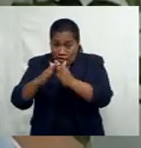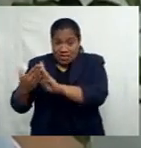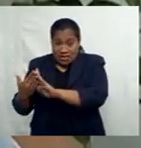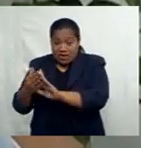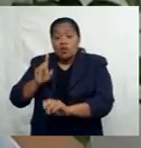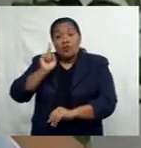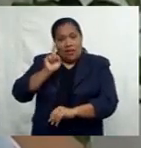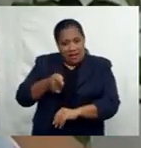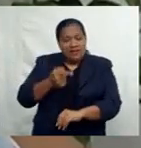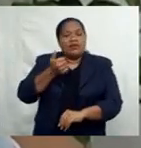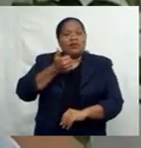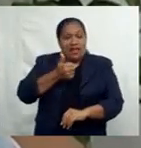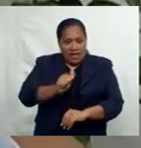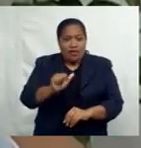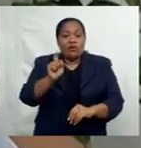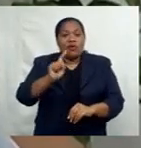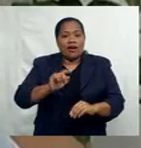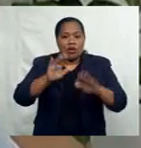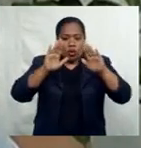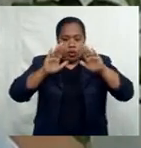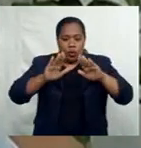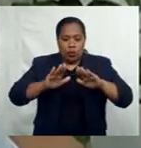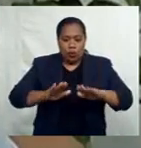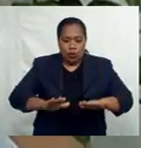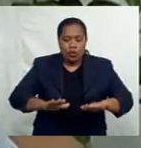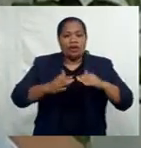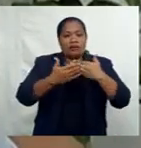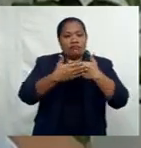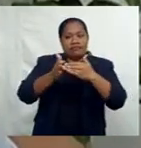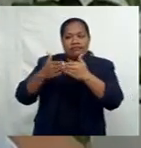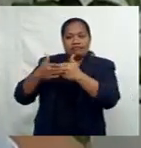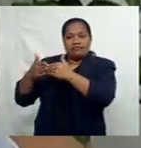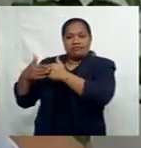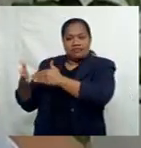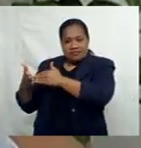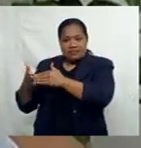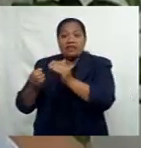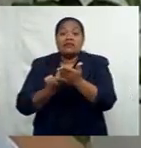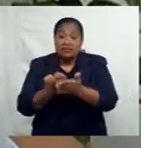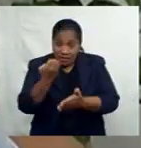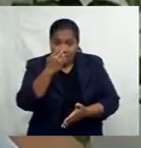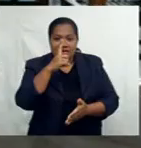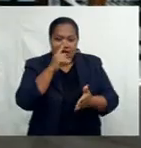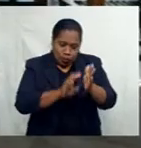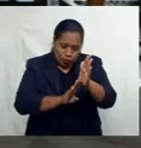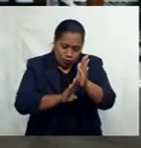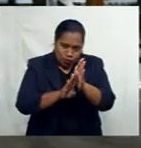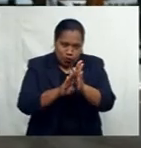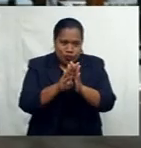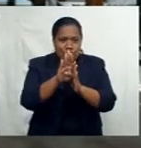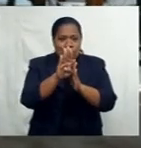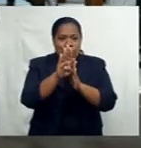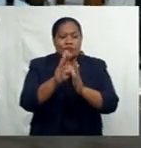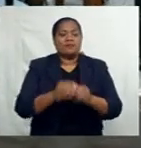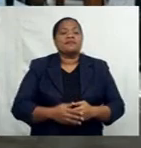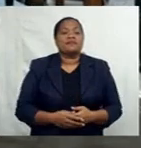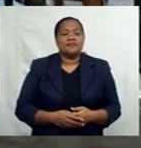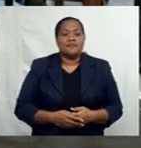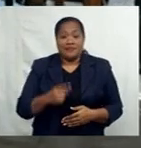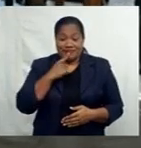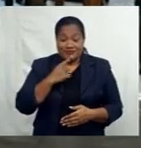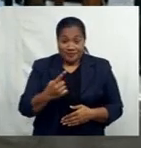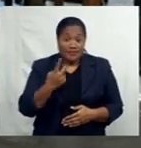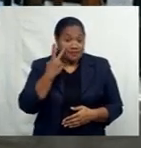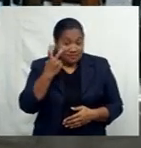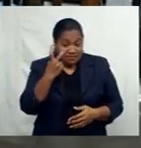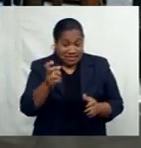gradual easing of restrictions, which in turn will allow the economy to start recovering. He adds tourism industry needs